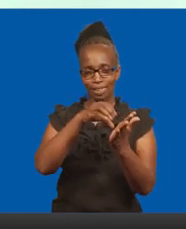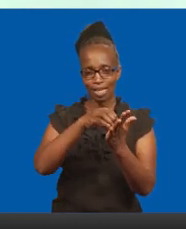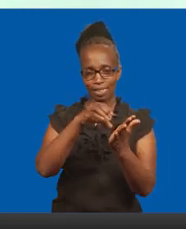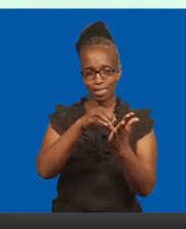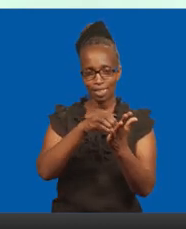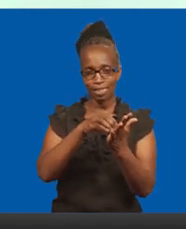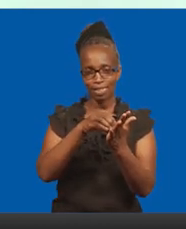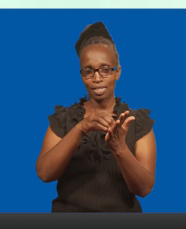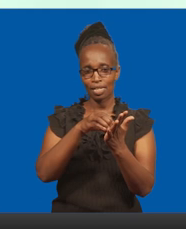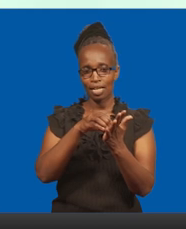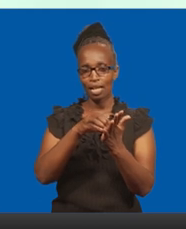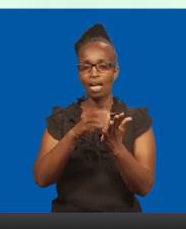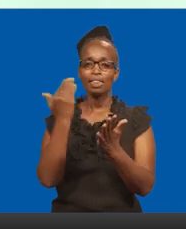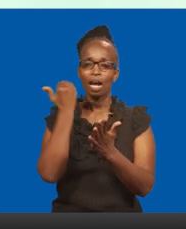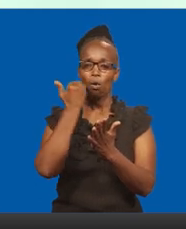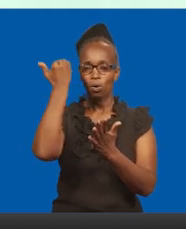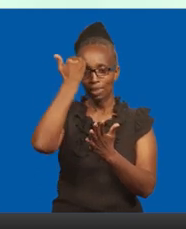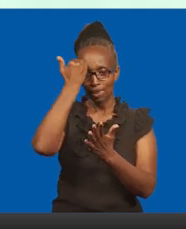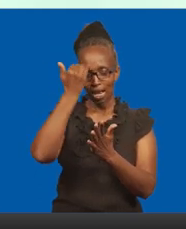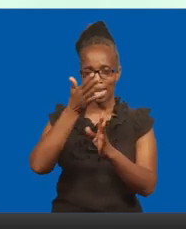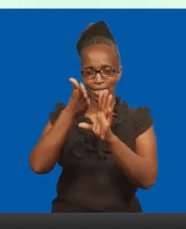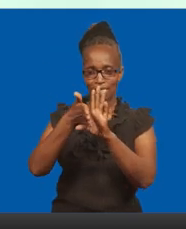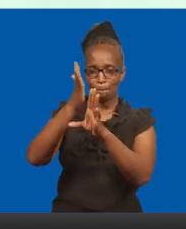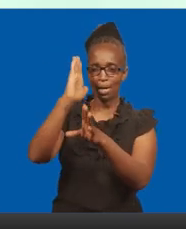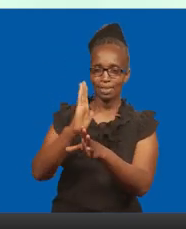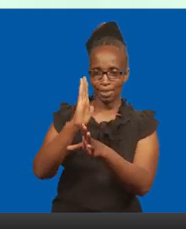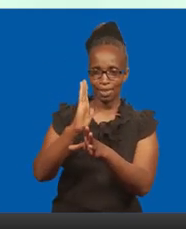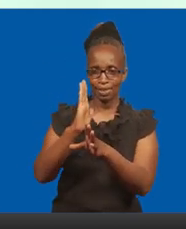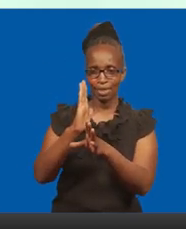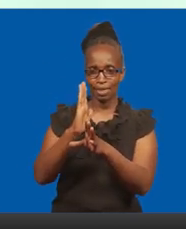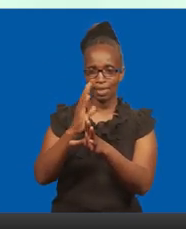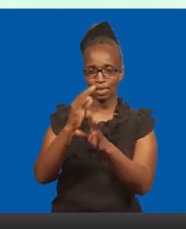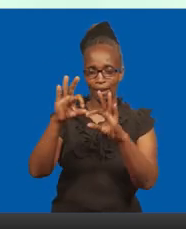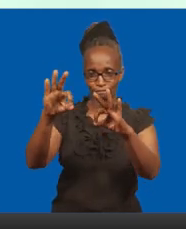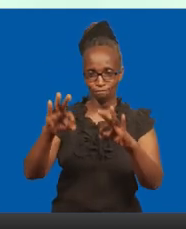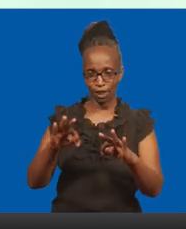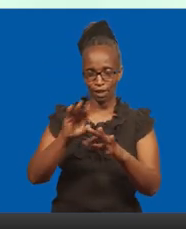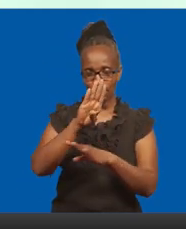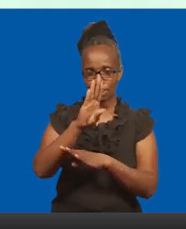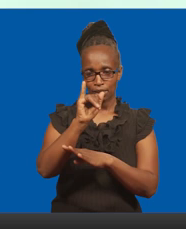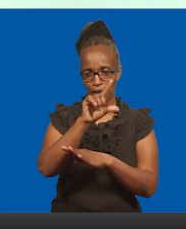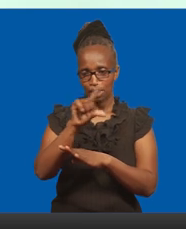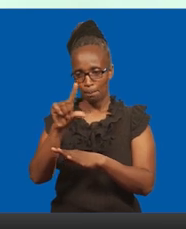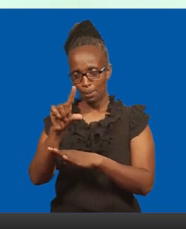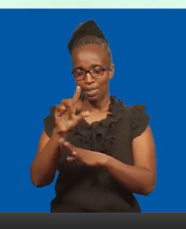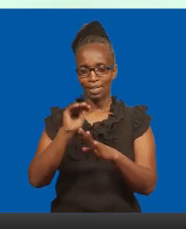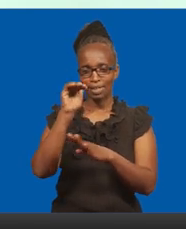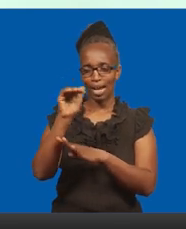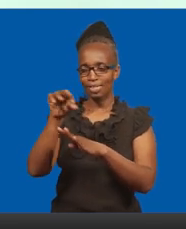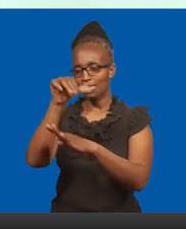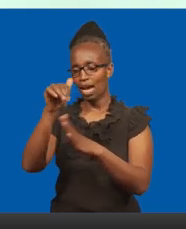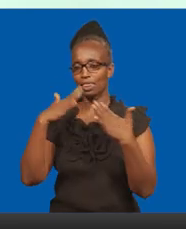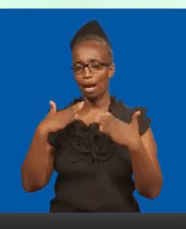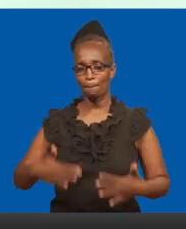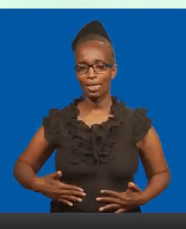the finance bill suspended, and they decided to ensure that they called on the relevant